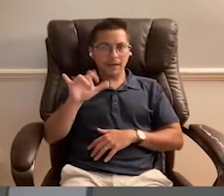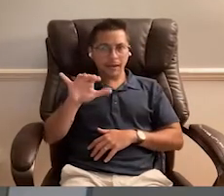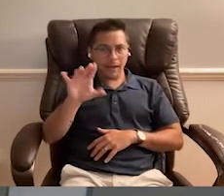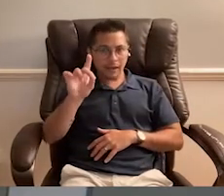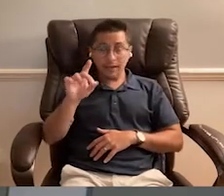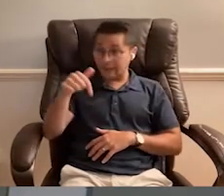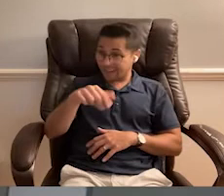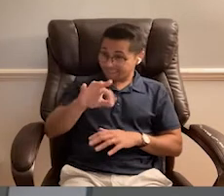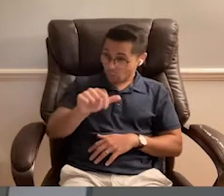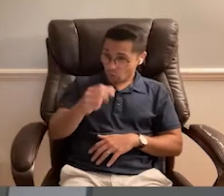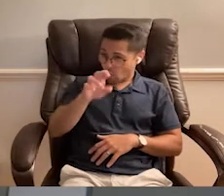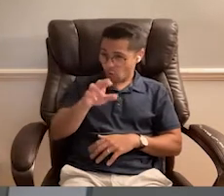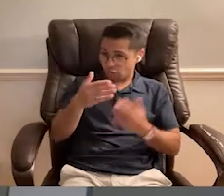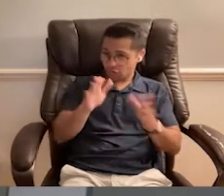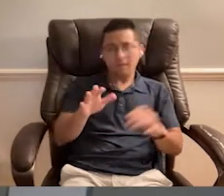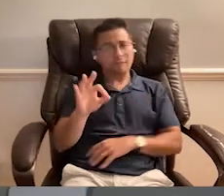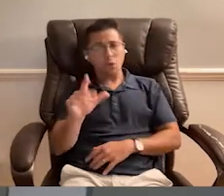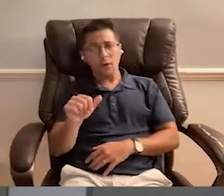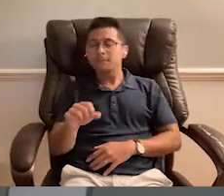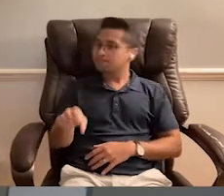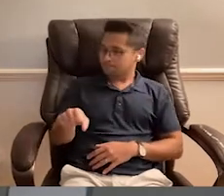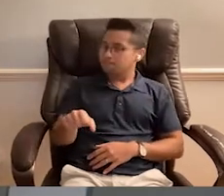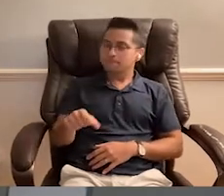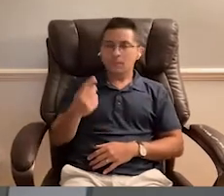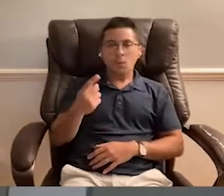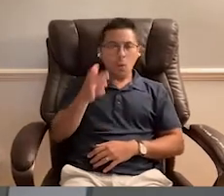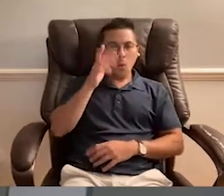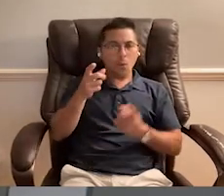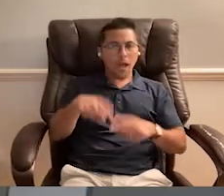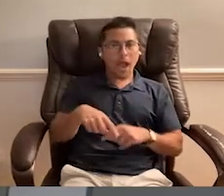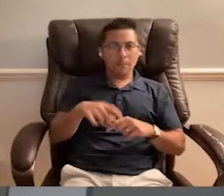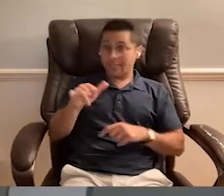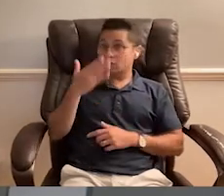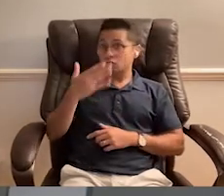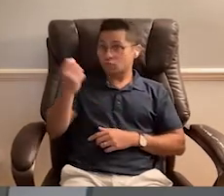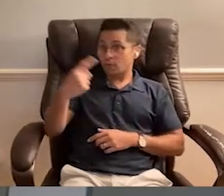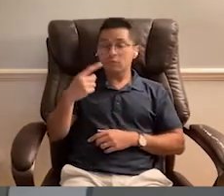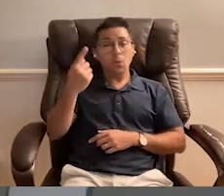on Medicaid? In Florida or just generally? Florida.